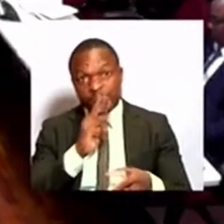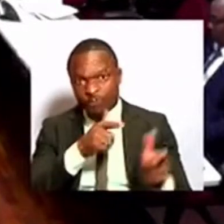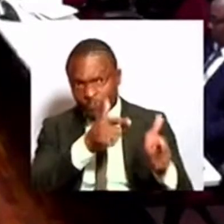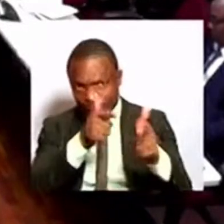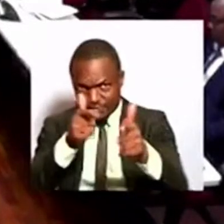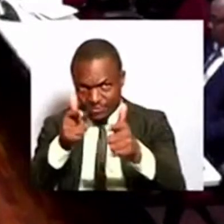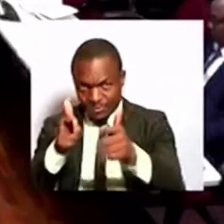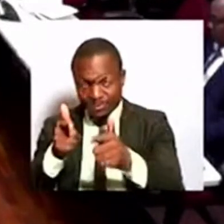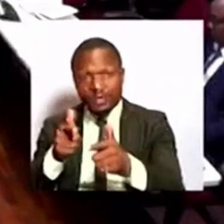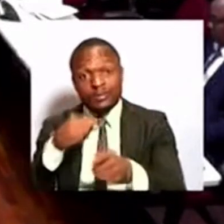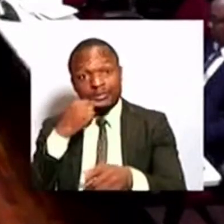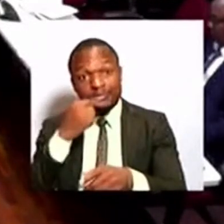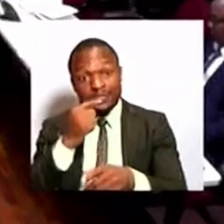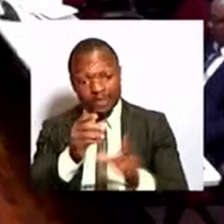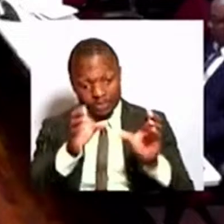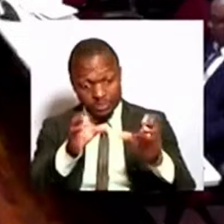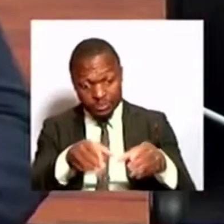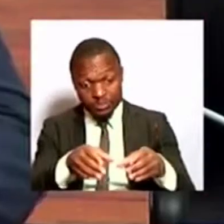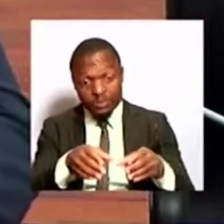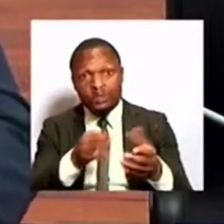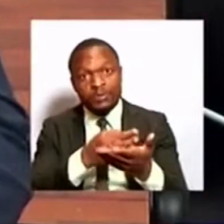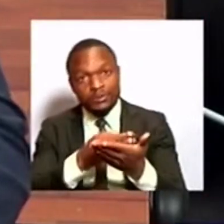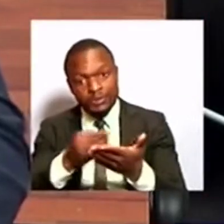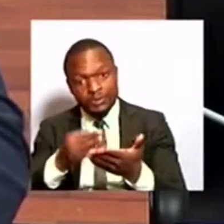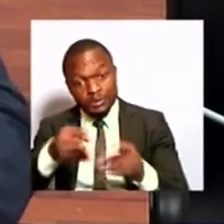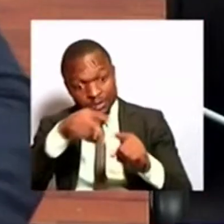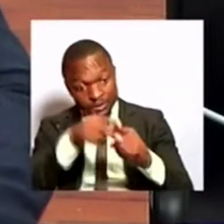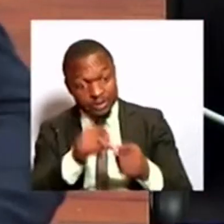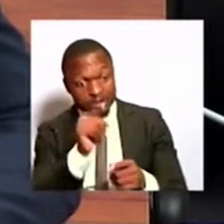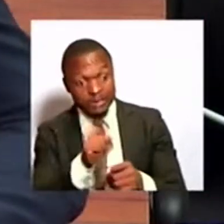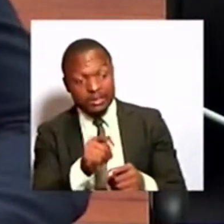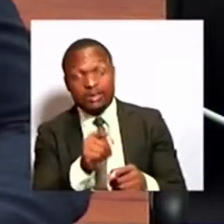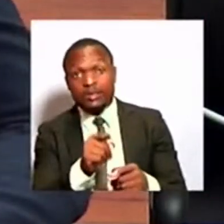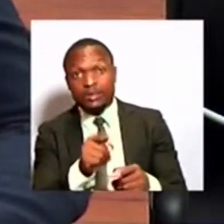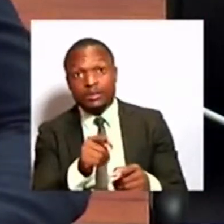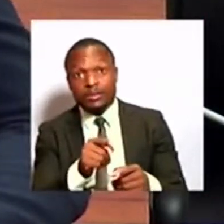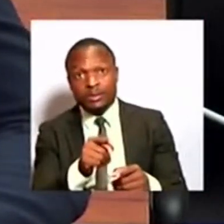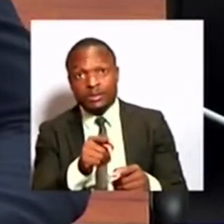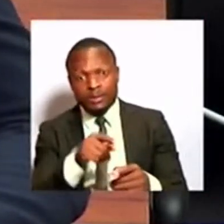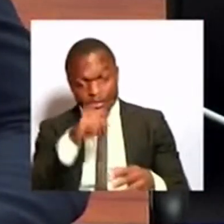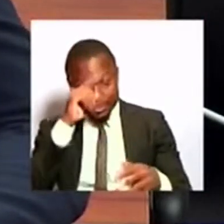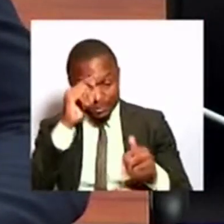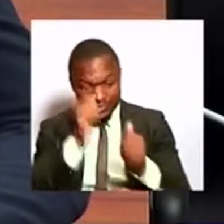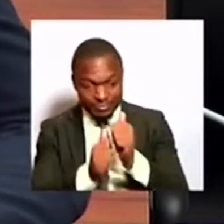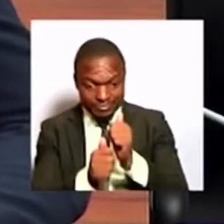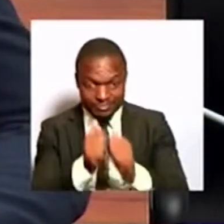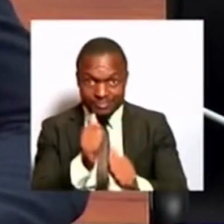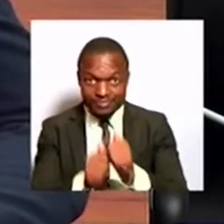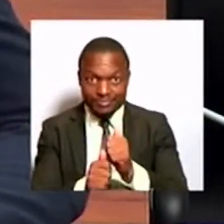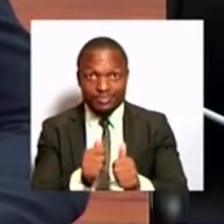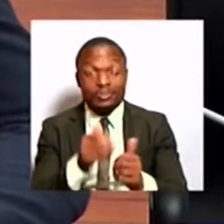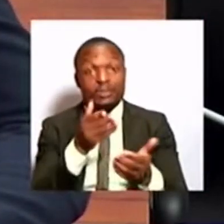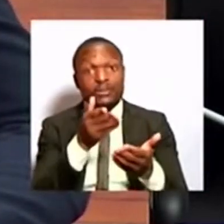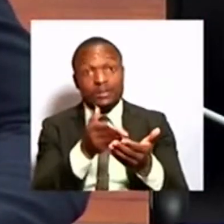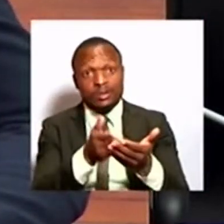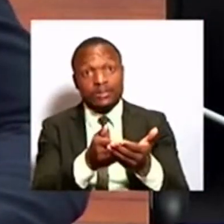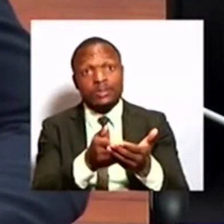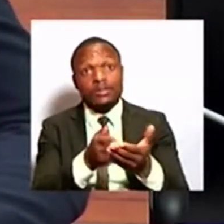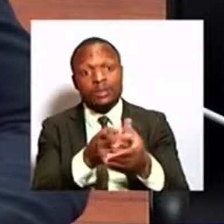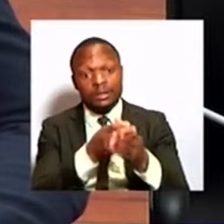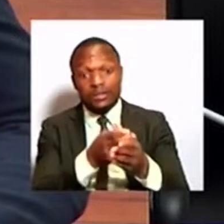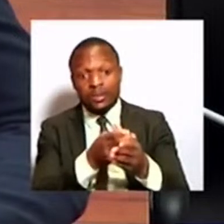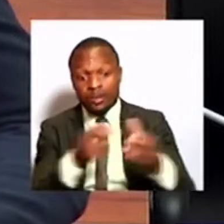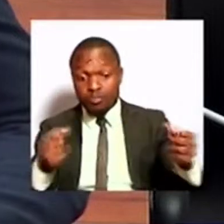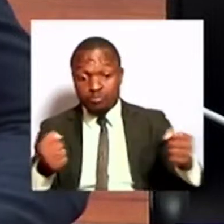committee that you failed to repair this because it happened, this truck was involved in a